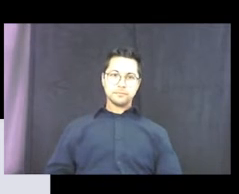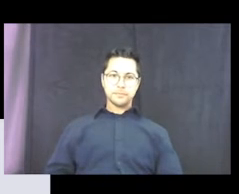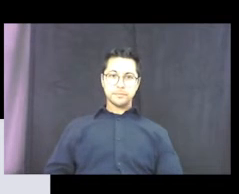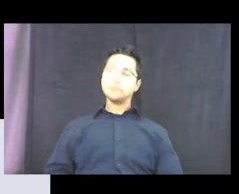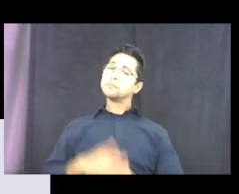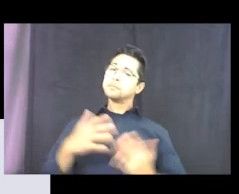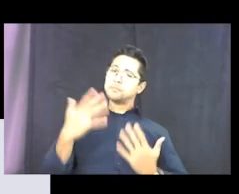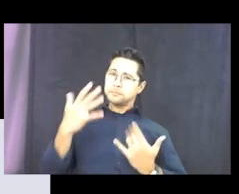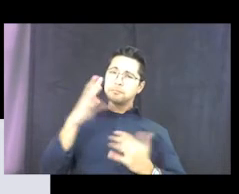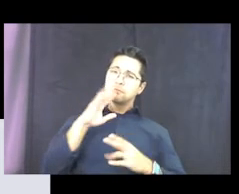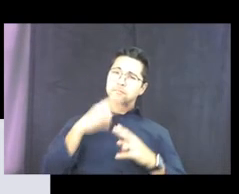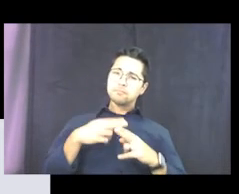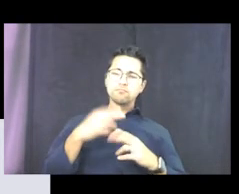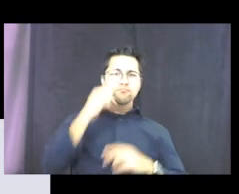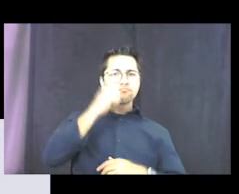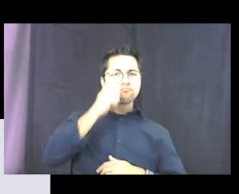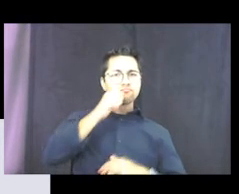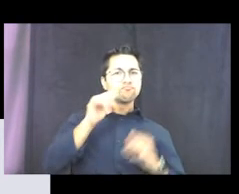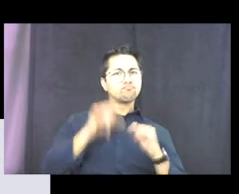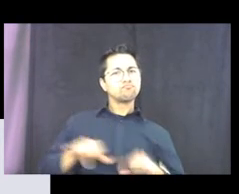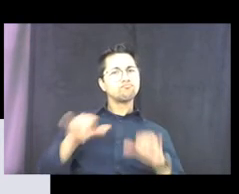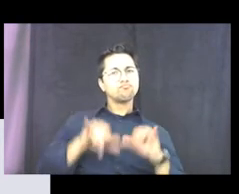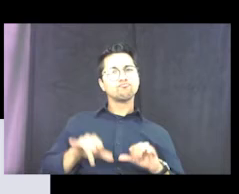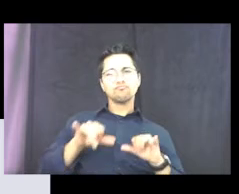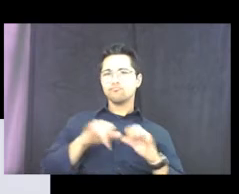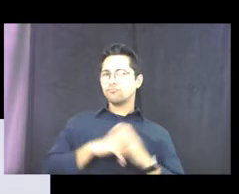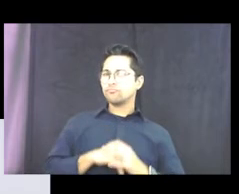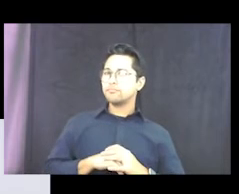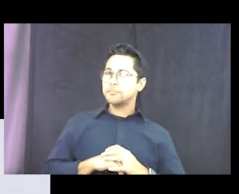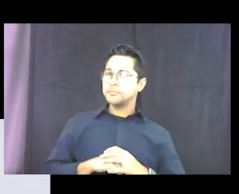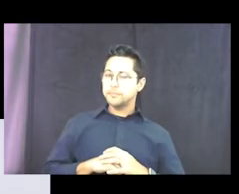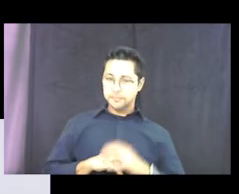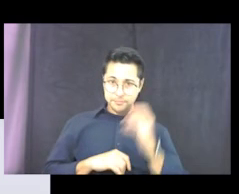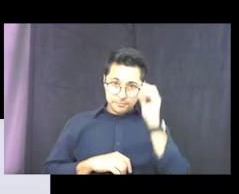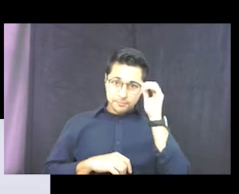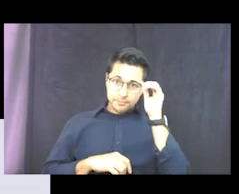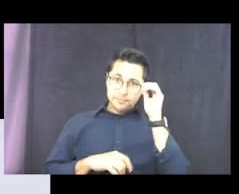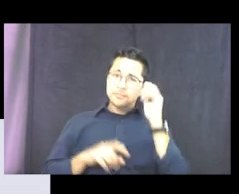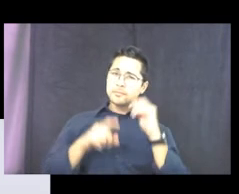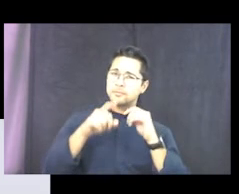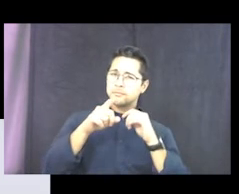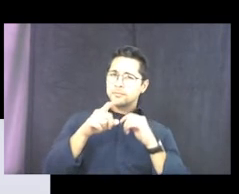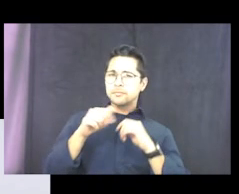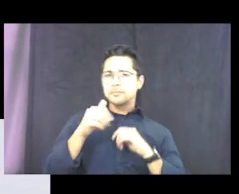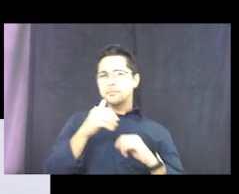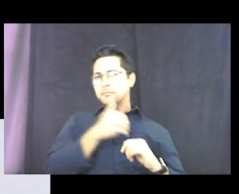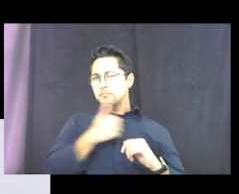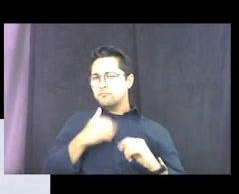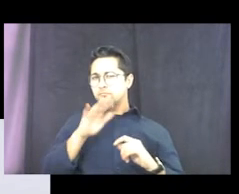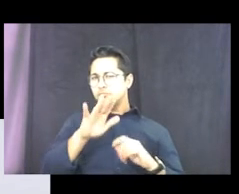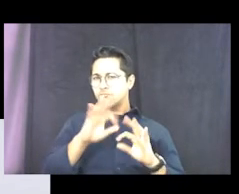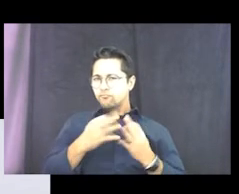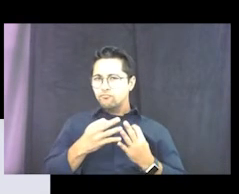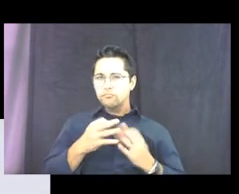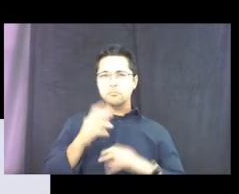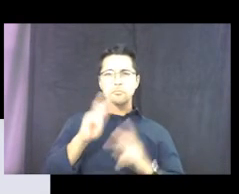So let's talk about daily routines for a minute. Do you and the members of your family or the people that live in your house have